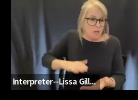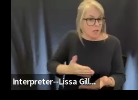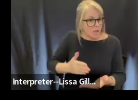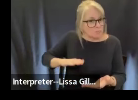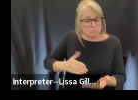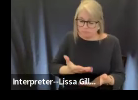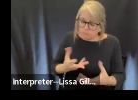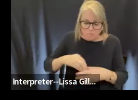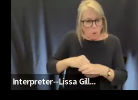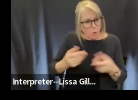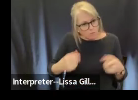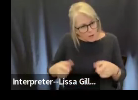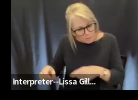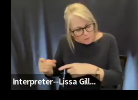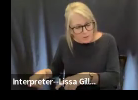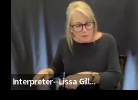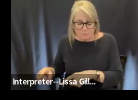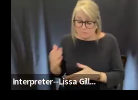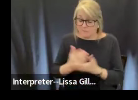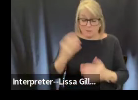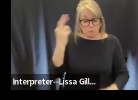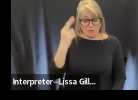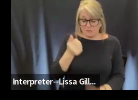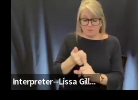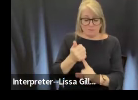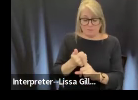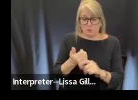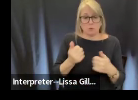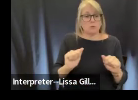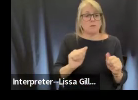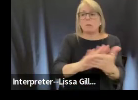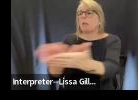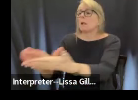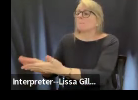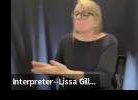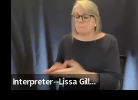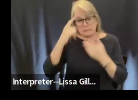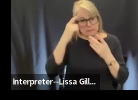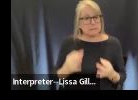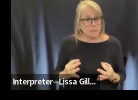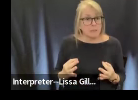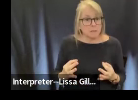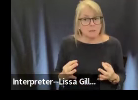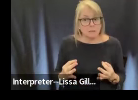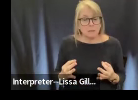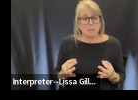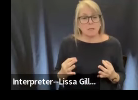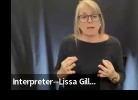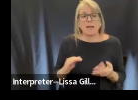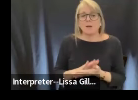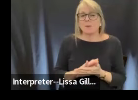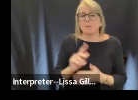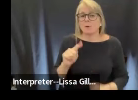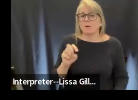what's happening. And I guess just for some reason was trying to tidy up around the area and decided to put a paper towel near an